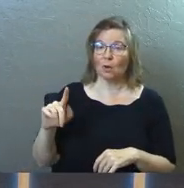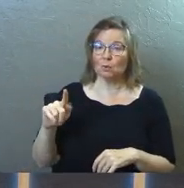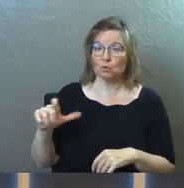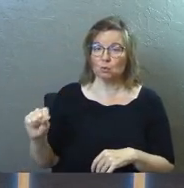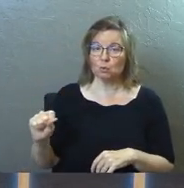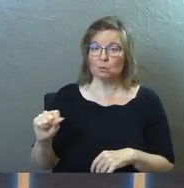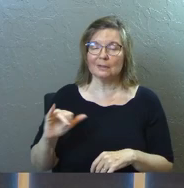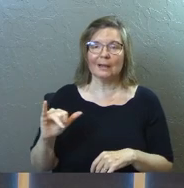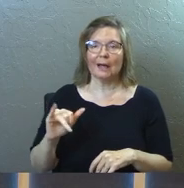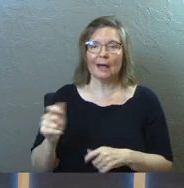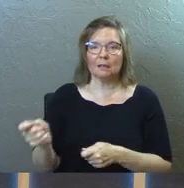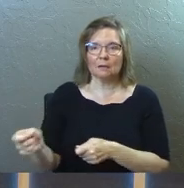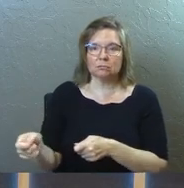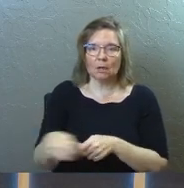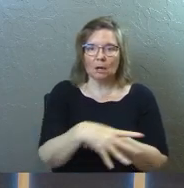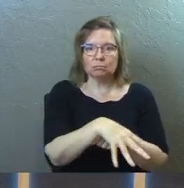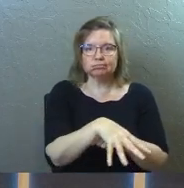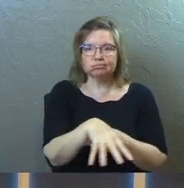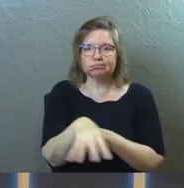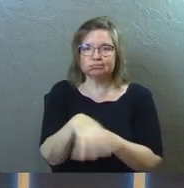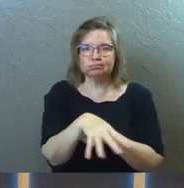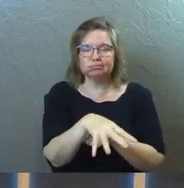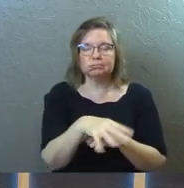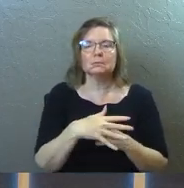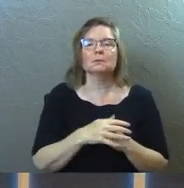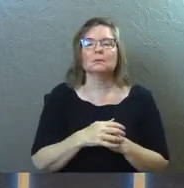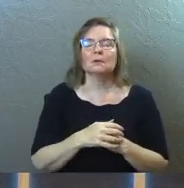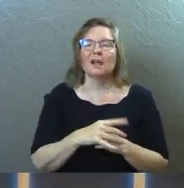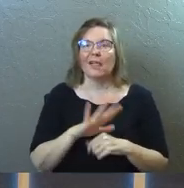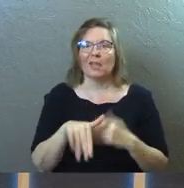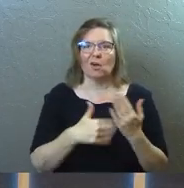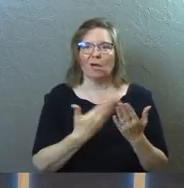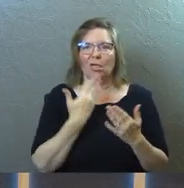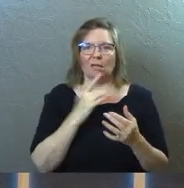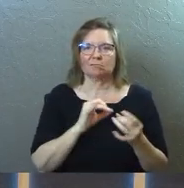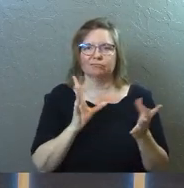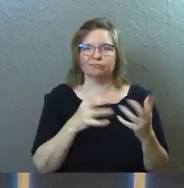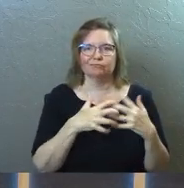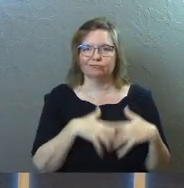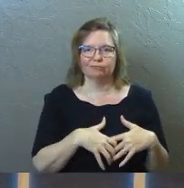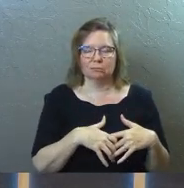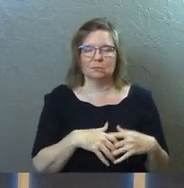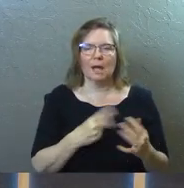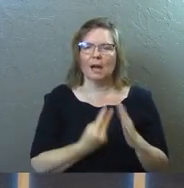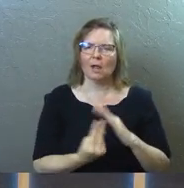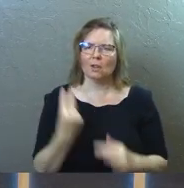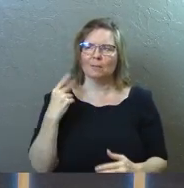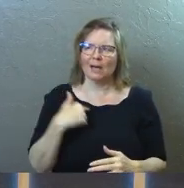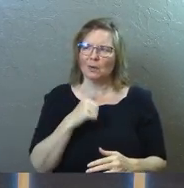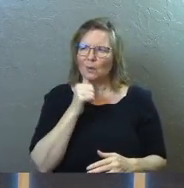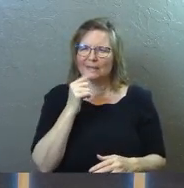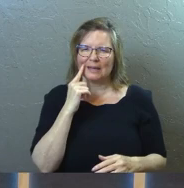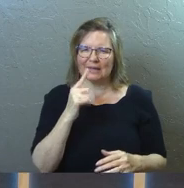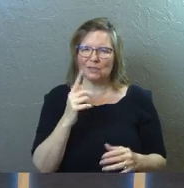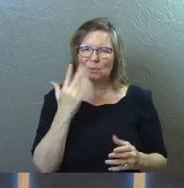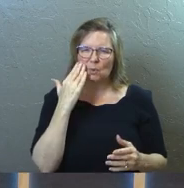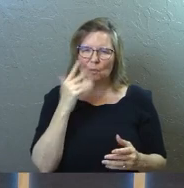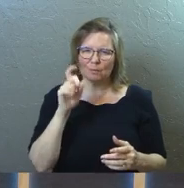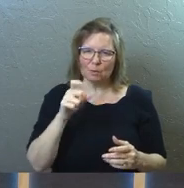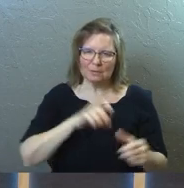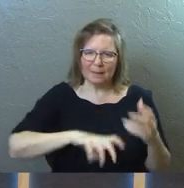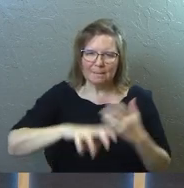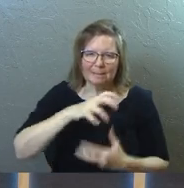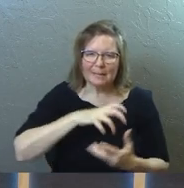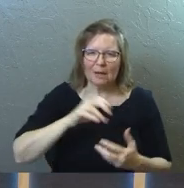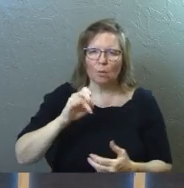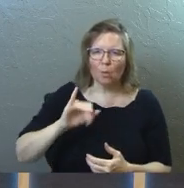and stuff like that, and they all went bad. And I look back on it now, and I'm like, I really don't think I ever did the whole, like, mix your oil